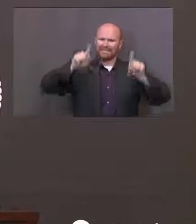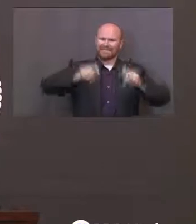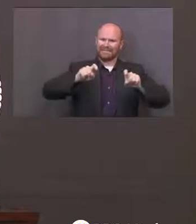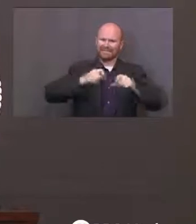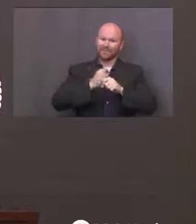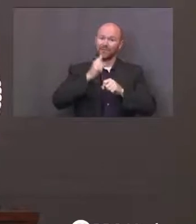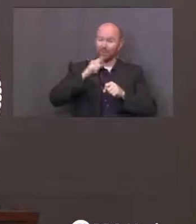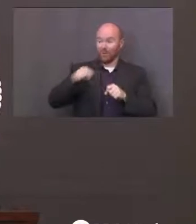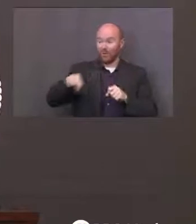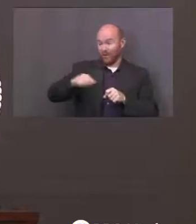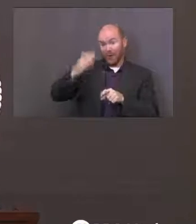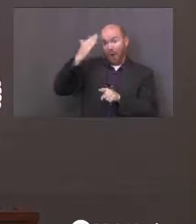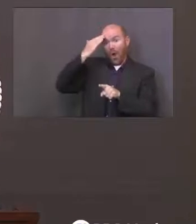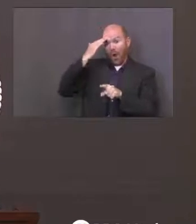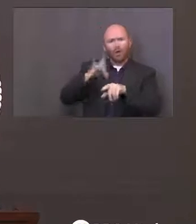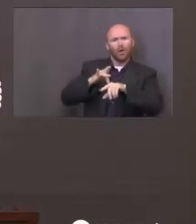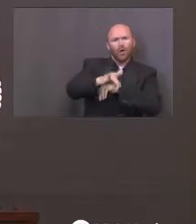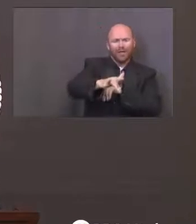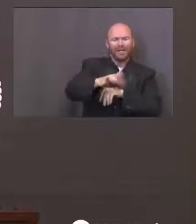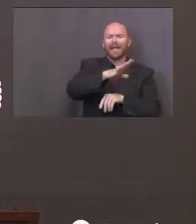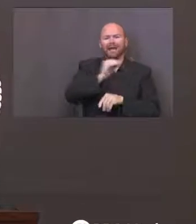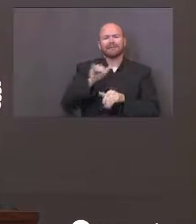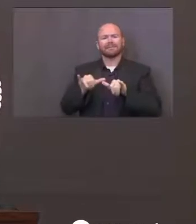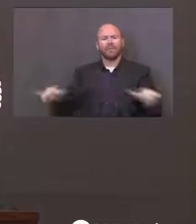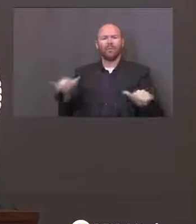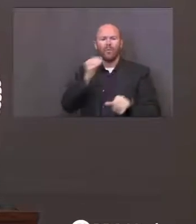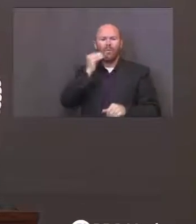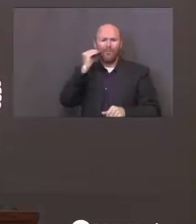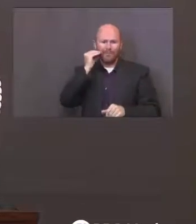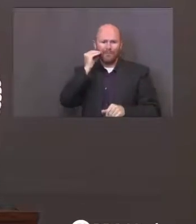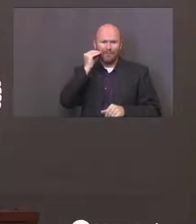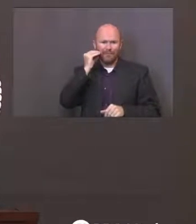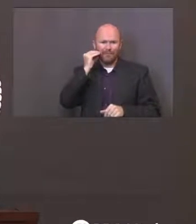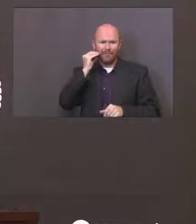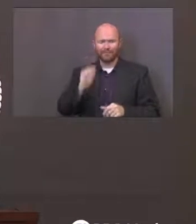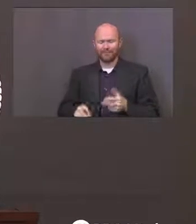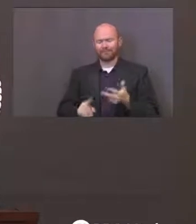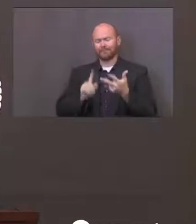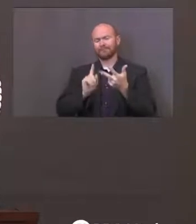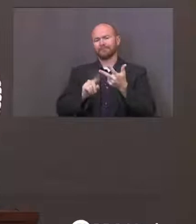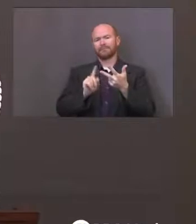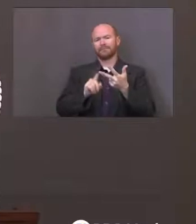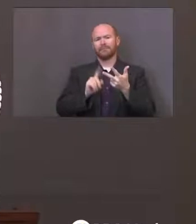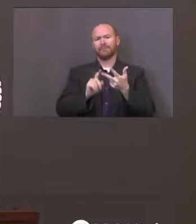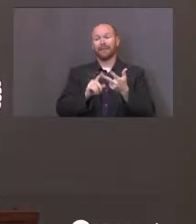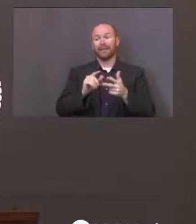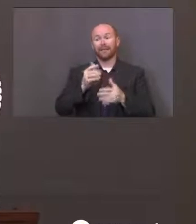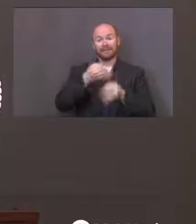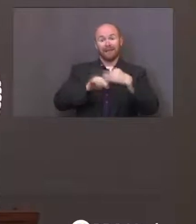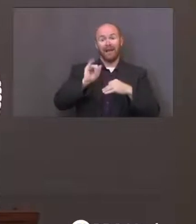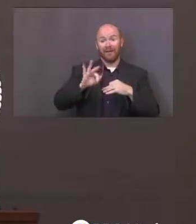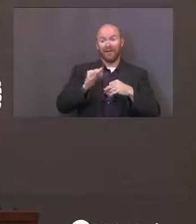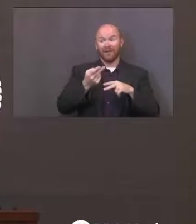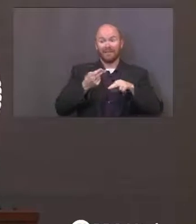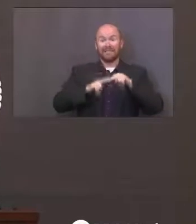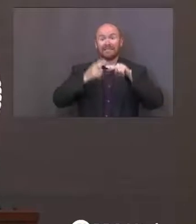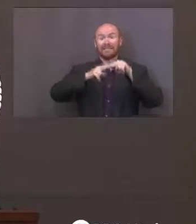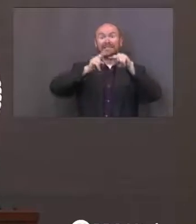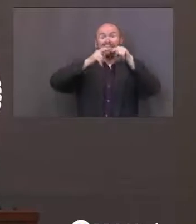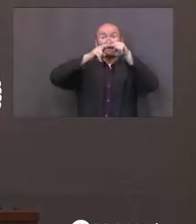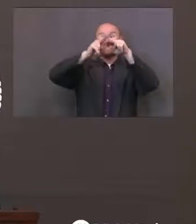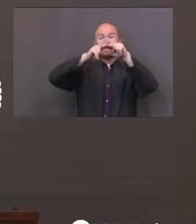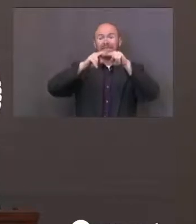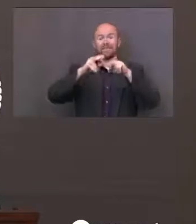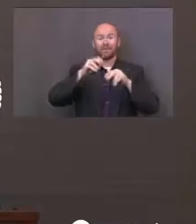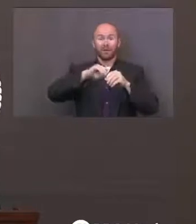spread it to others. 3, we wanted to get the transmission rate down so that rather than growing and increasing